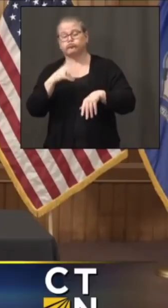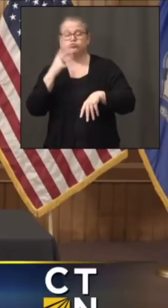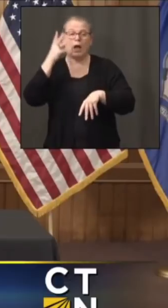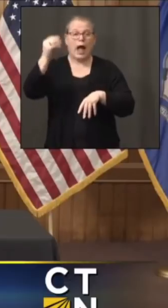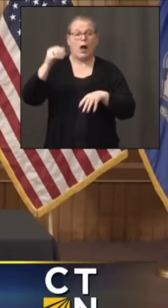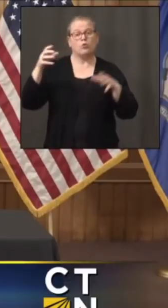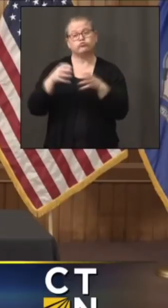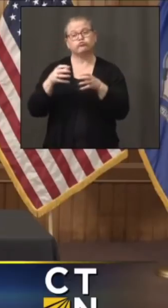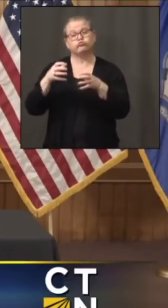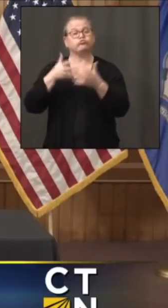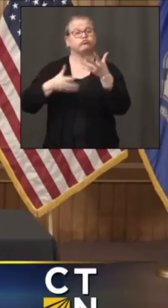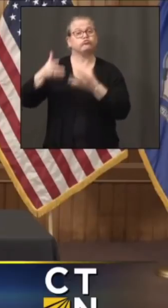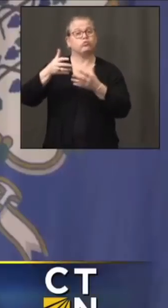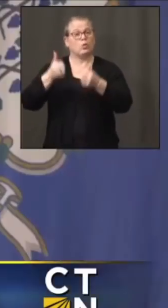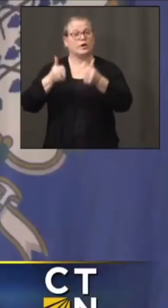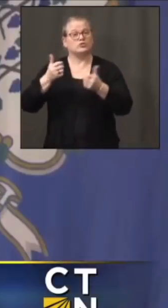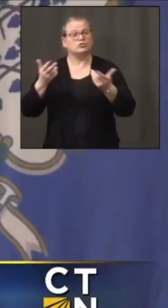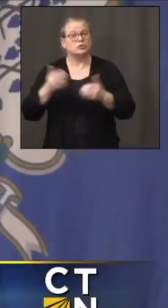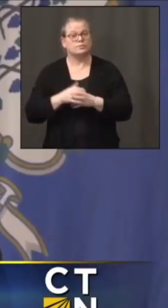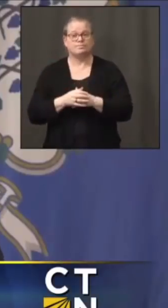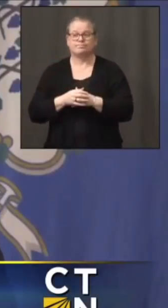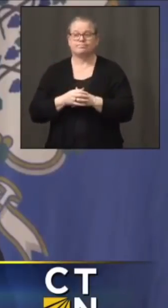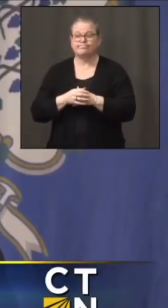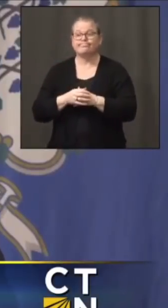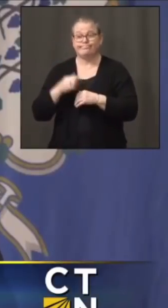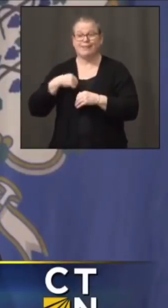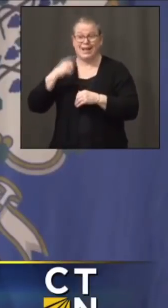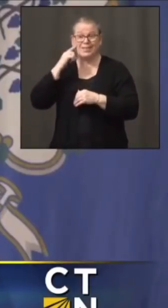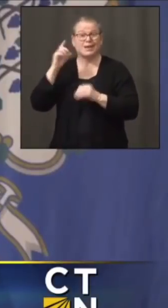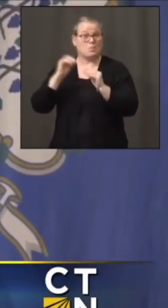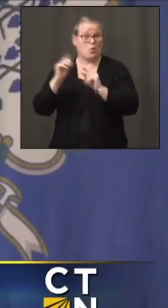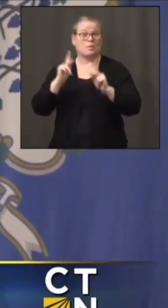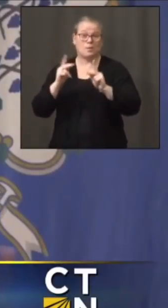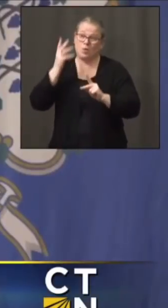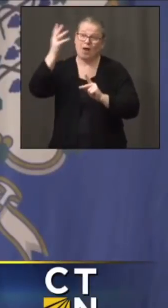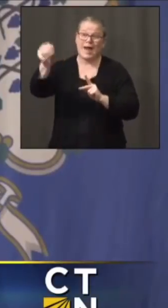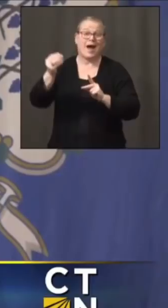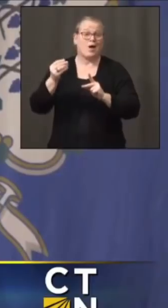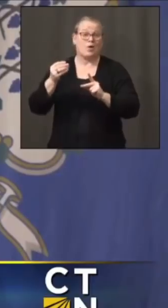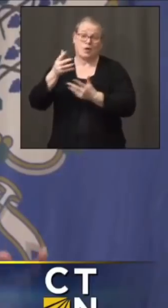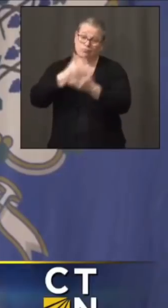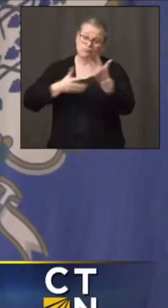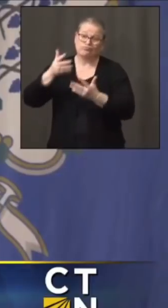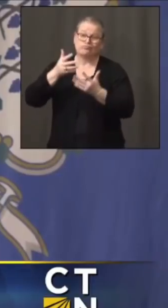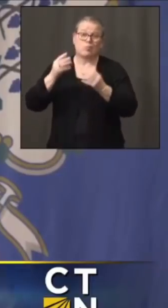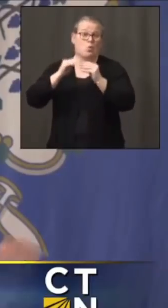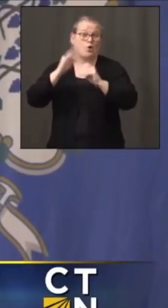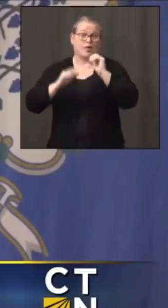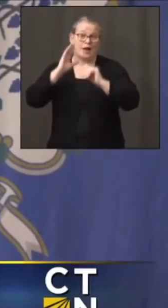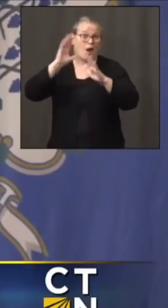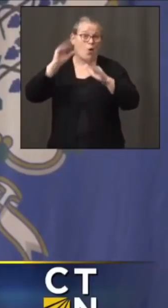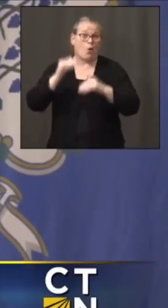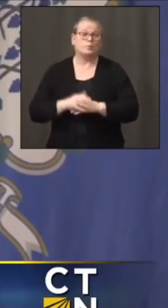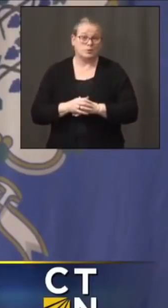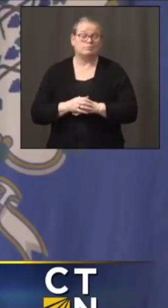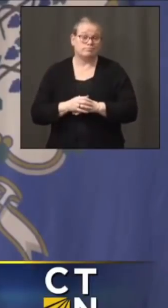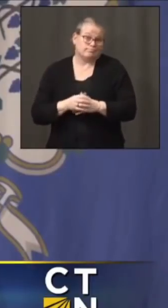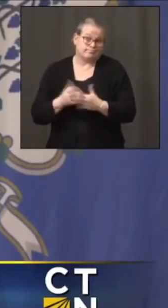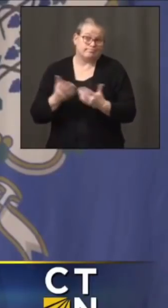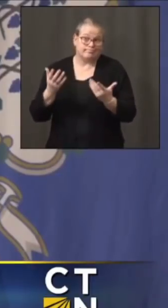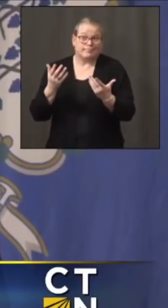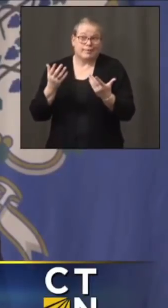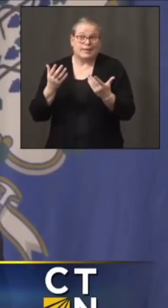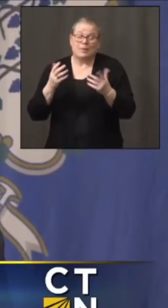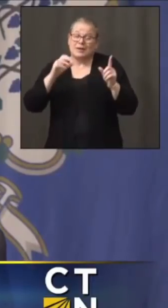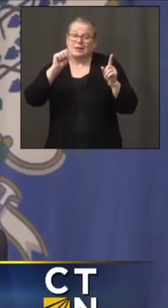gathered? More people than I had hoped for went out and gathered. Look, we're not South Dakota, we're not Idaho. We weren't at 40%,